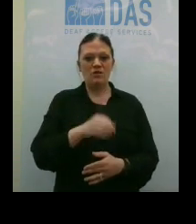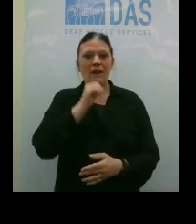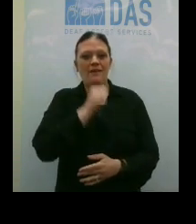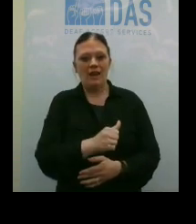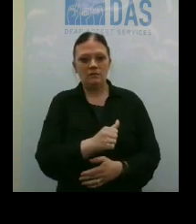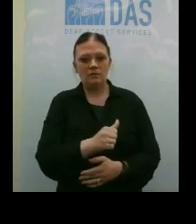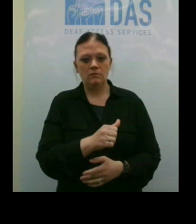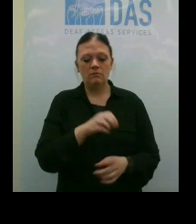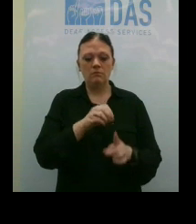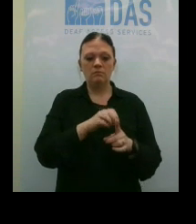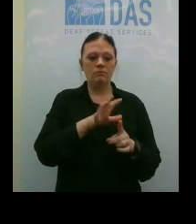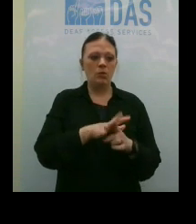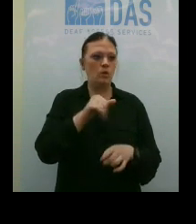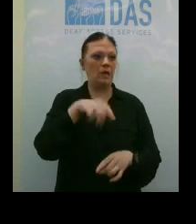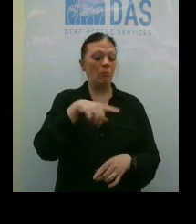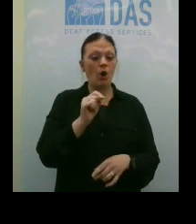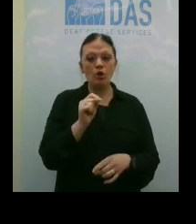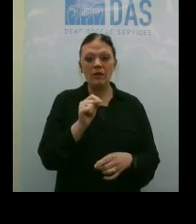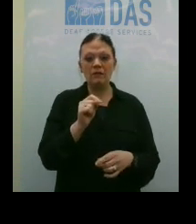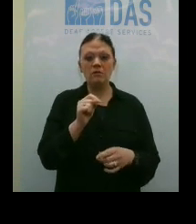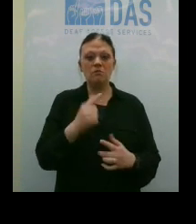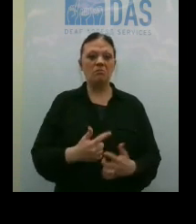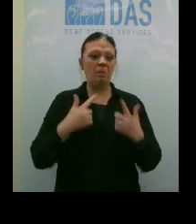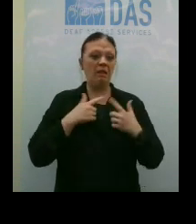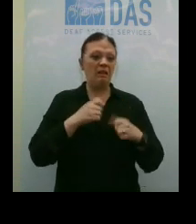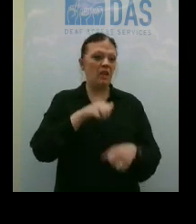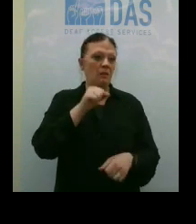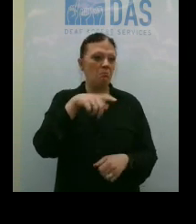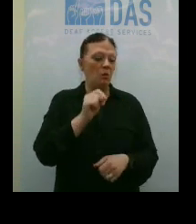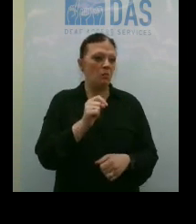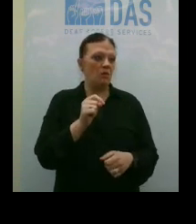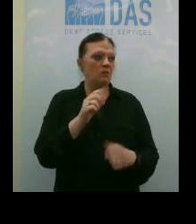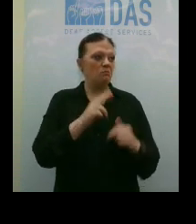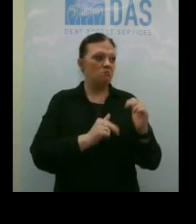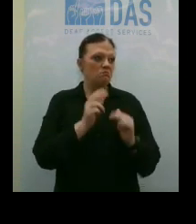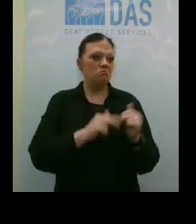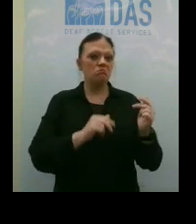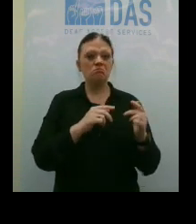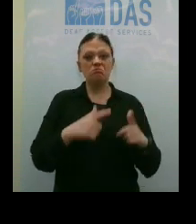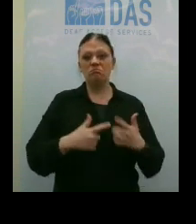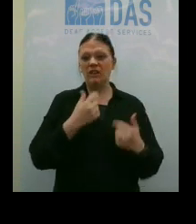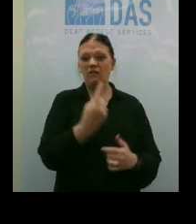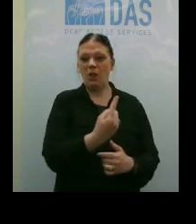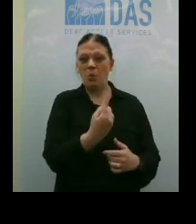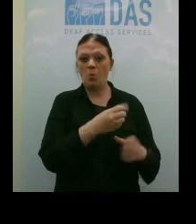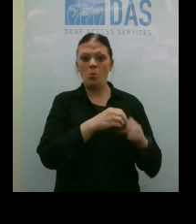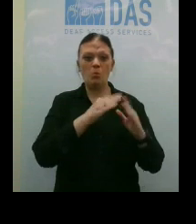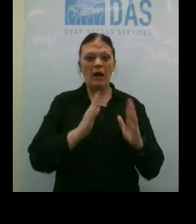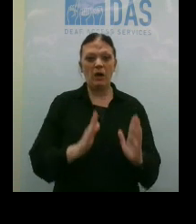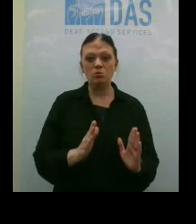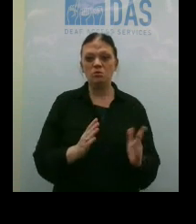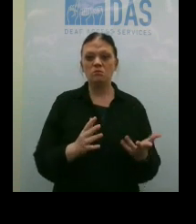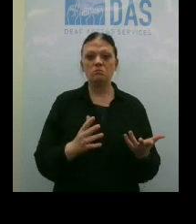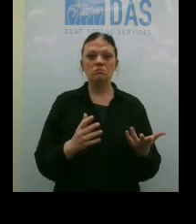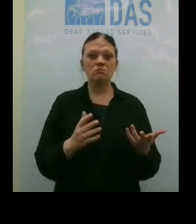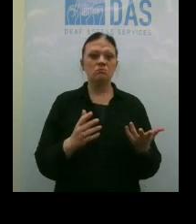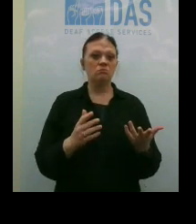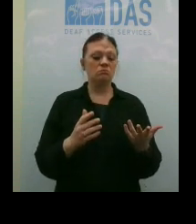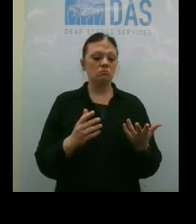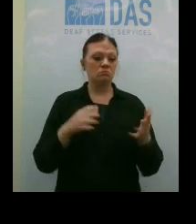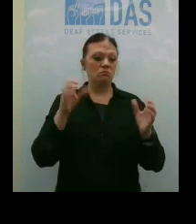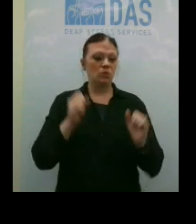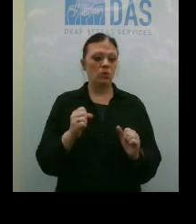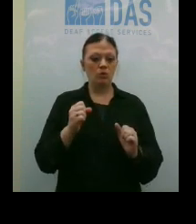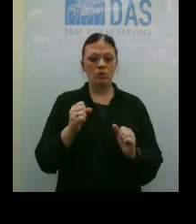They could have been exposed in an apartment complex or lived in an apartment complex. They could have lived by themselves in a house. They could have lived in